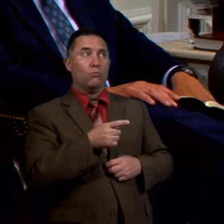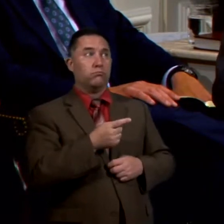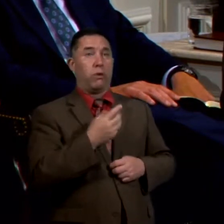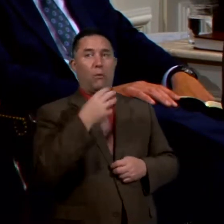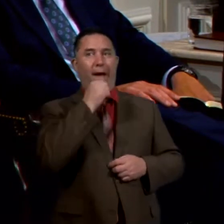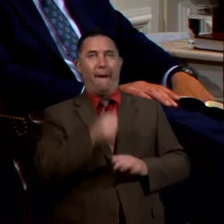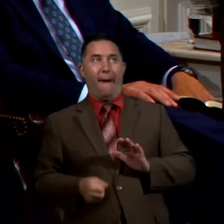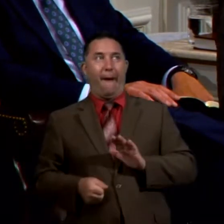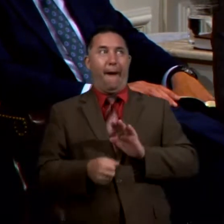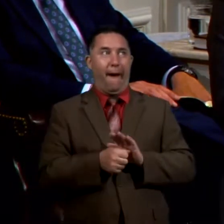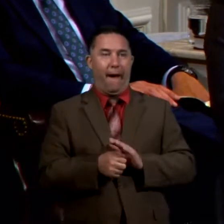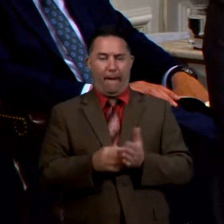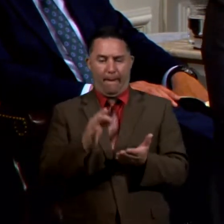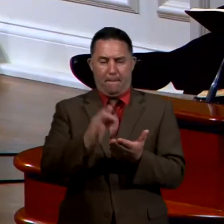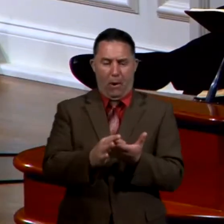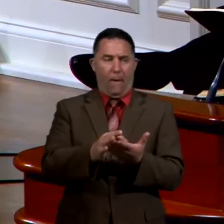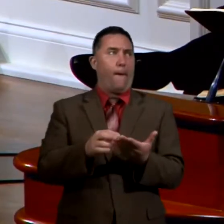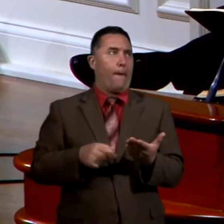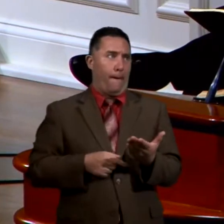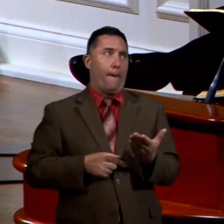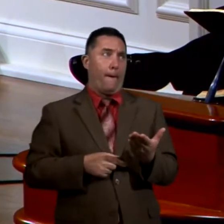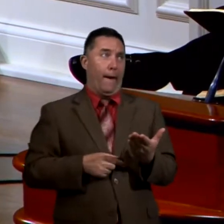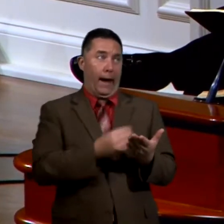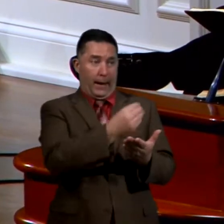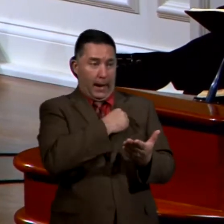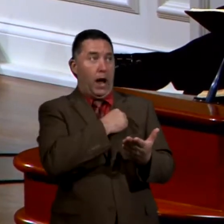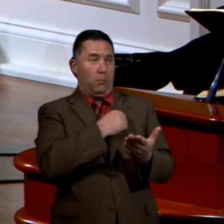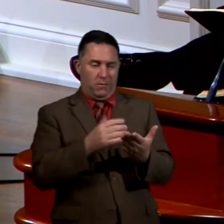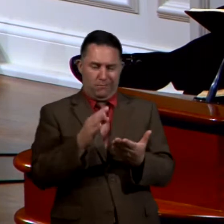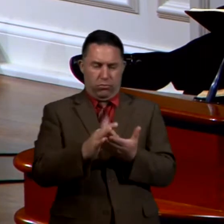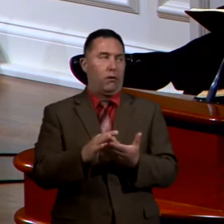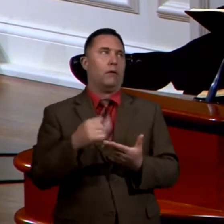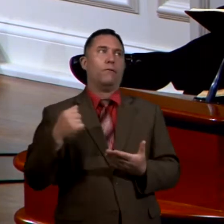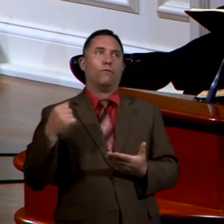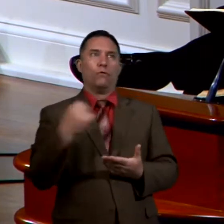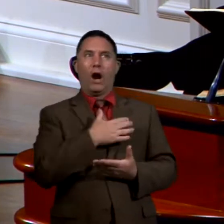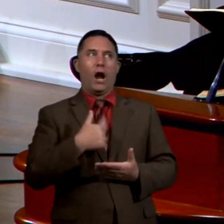to go hide that talent that you gave me because I was afraid.